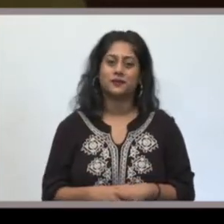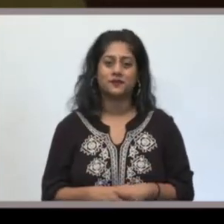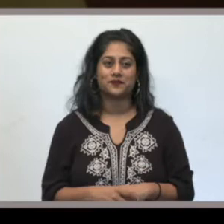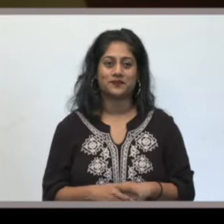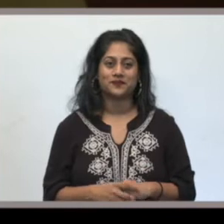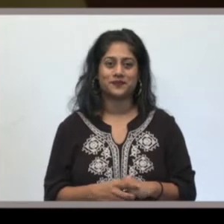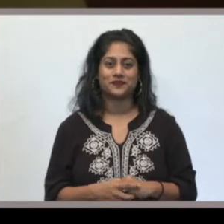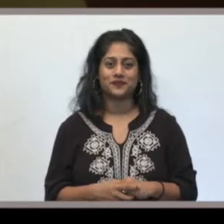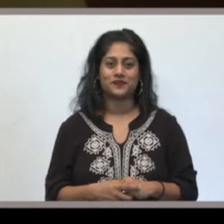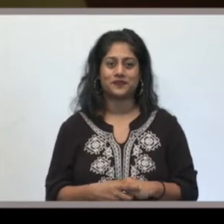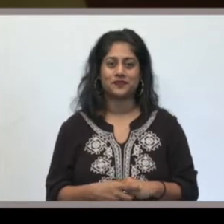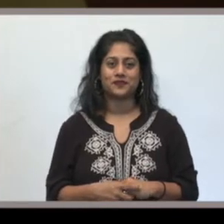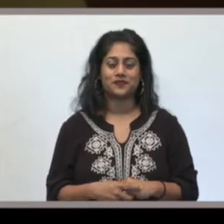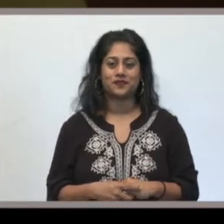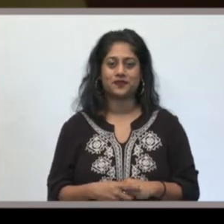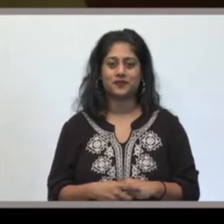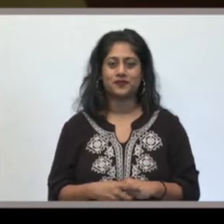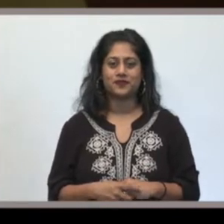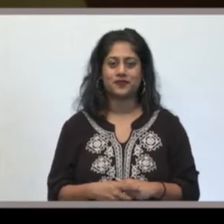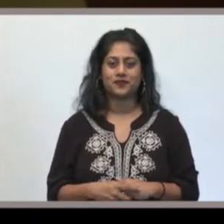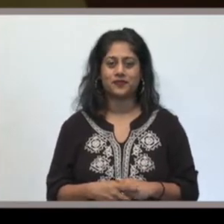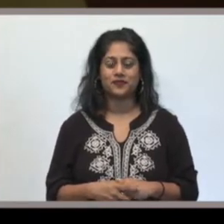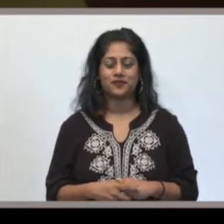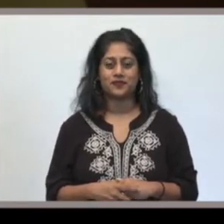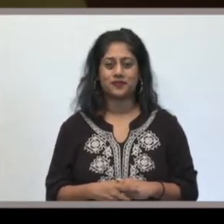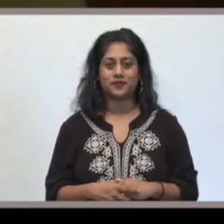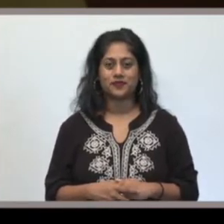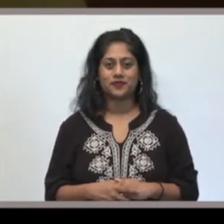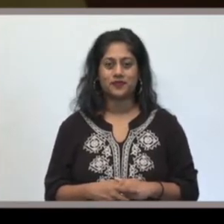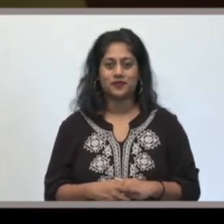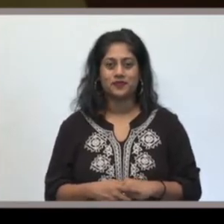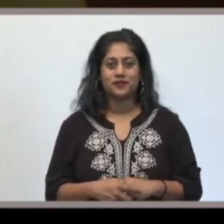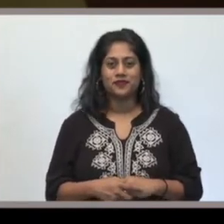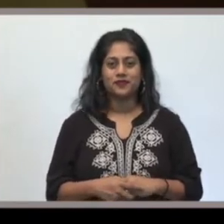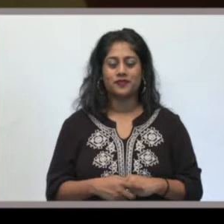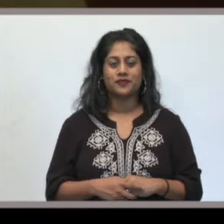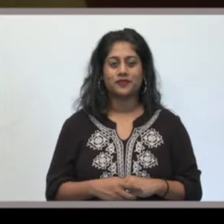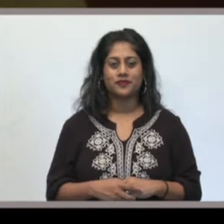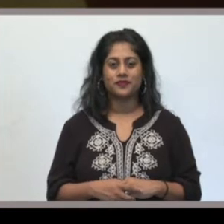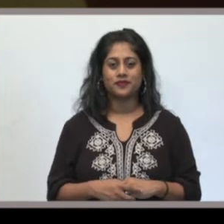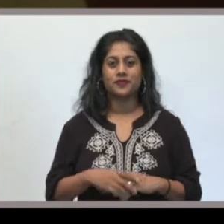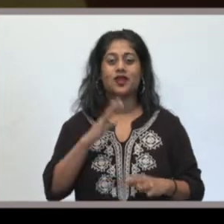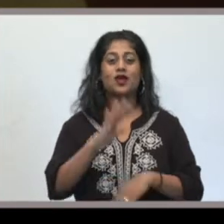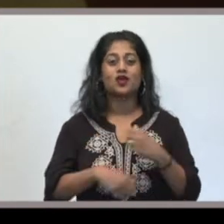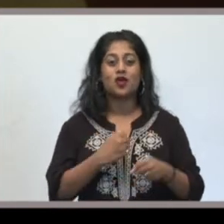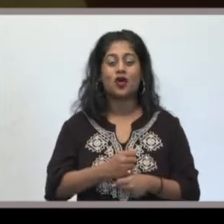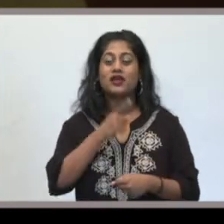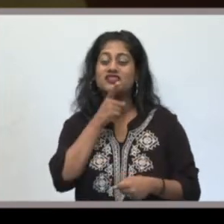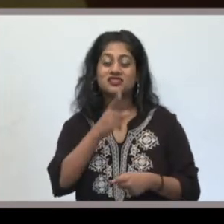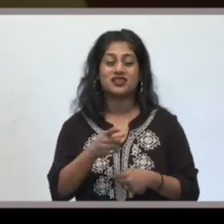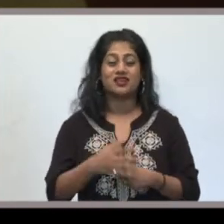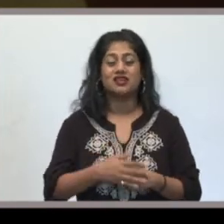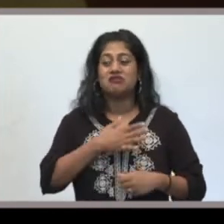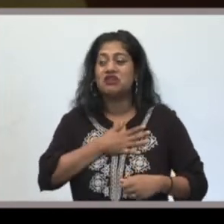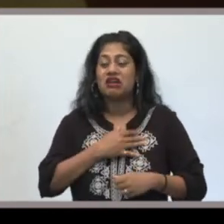throne of our gracious God. There we will receive His mercy and we will find grace to